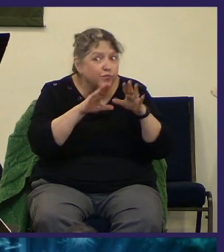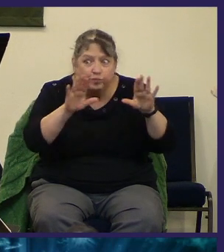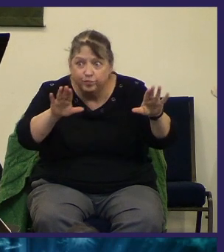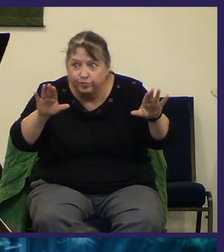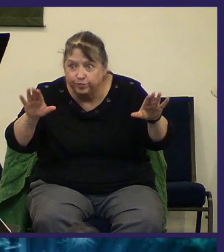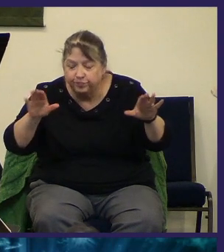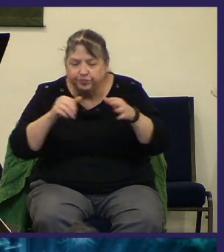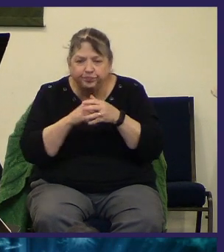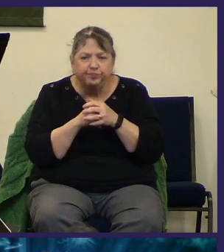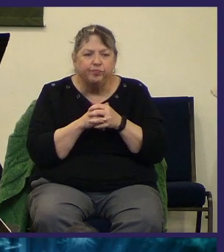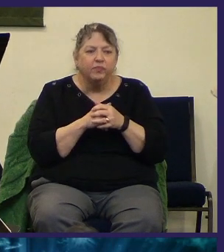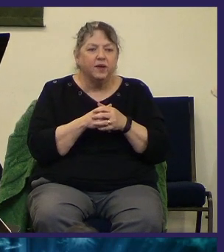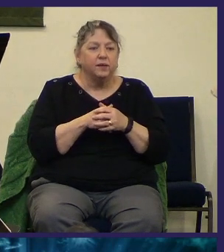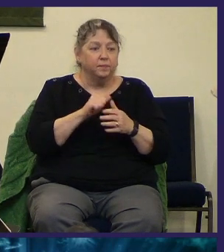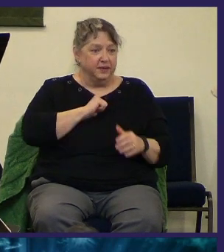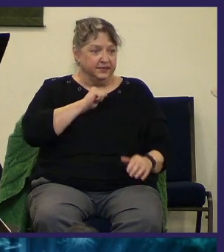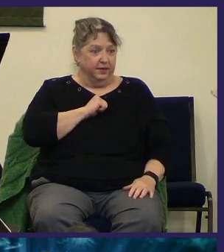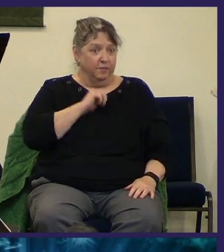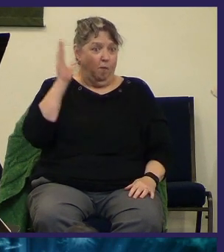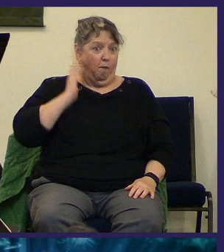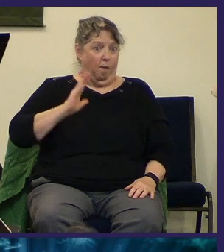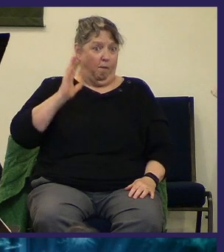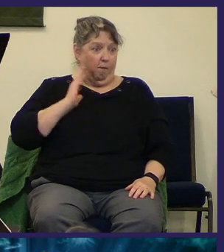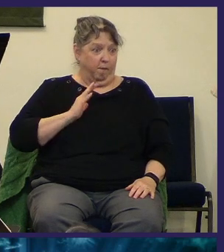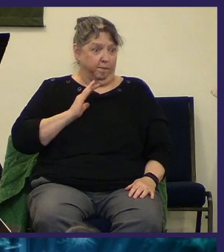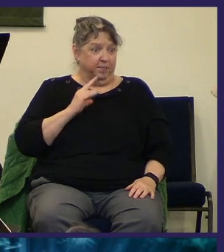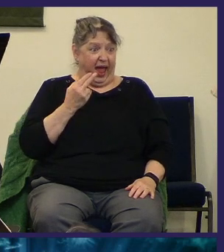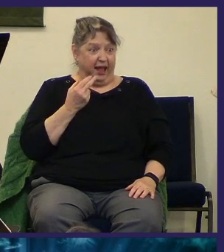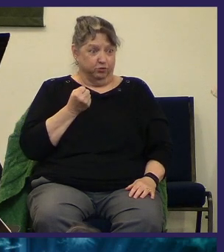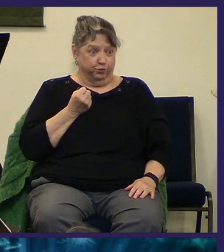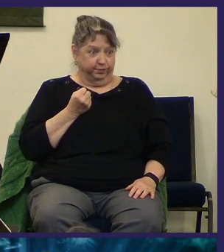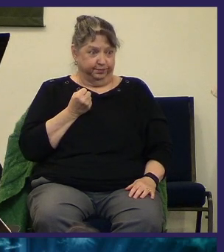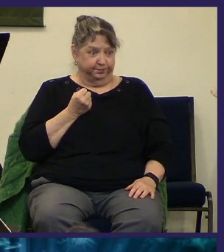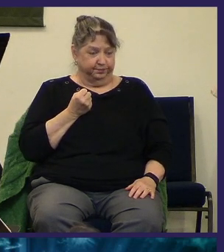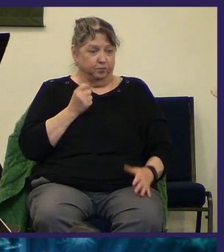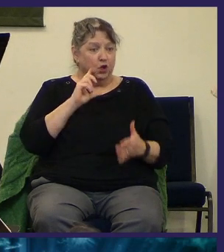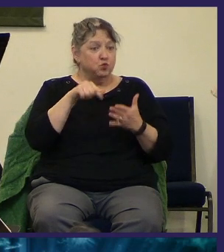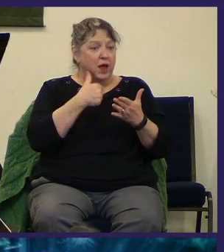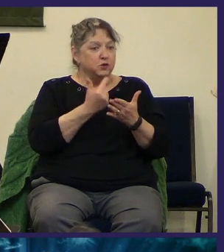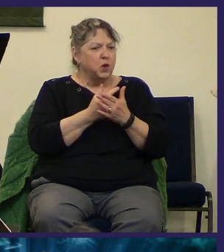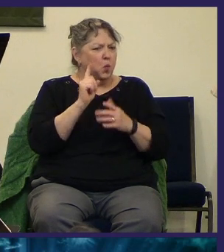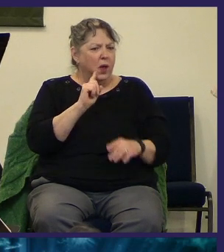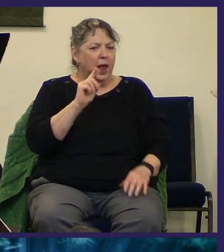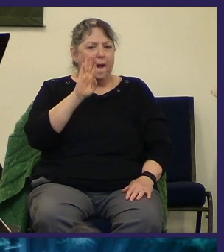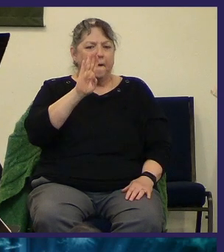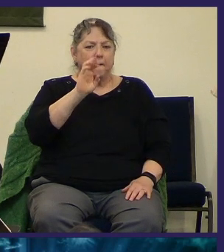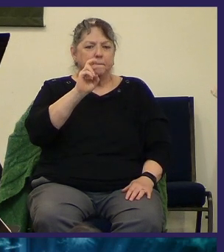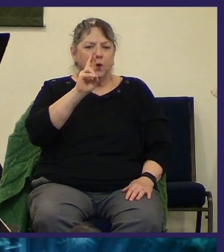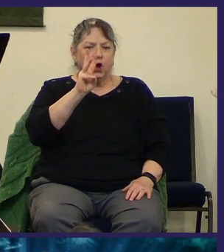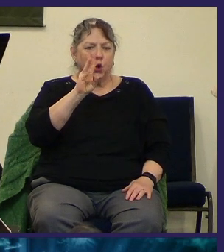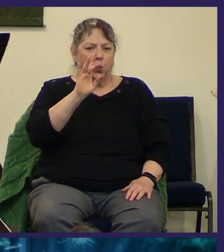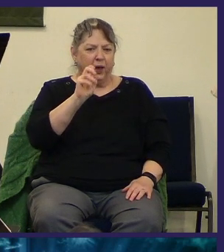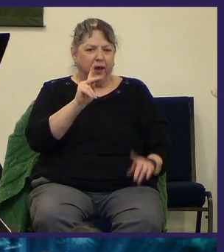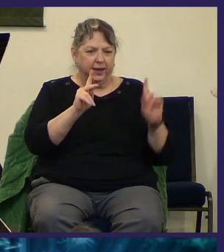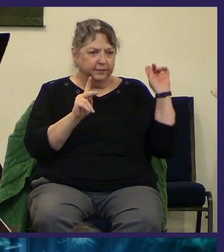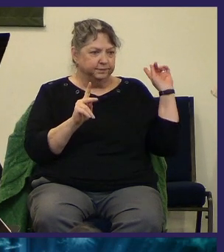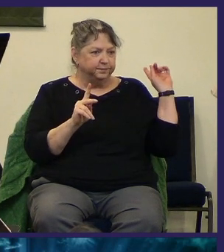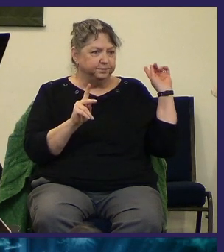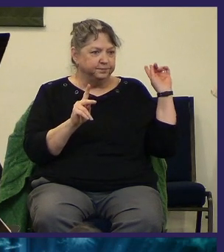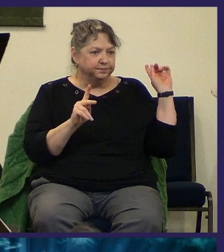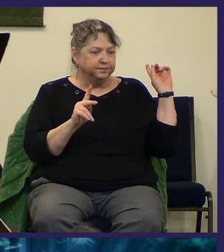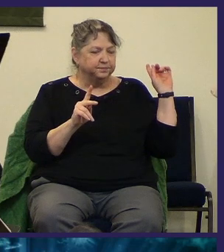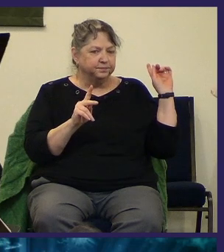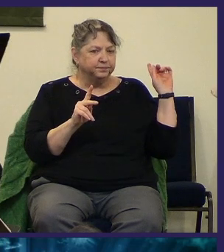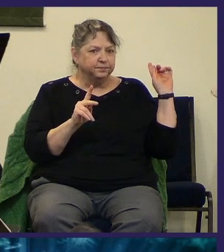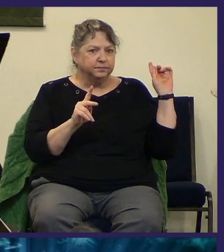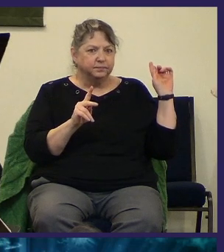you see when i was in high school i i graduated from burwick area high school that was i graduated